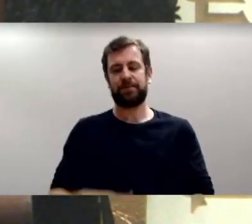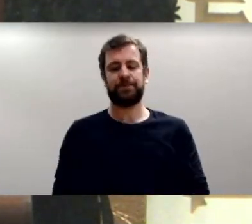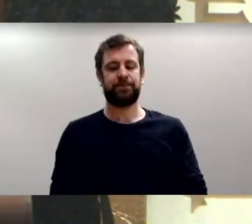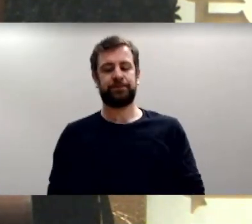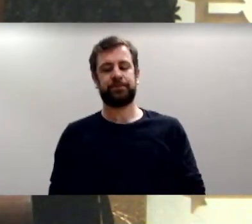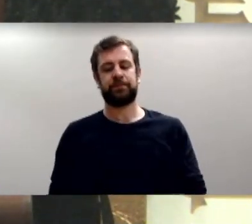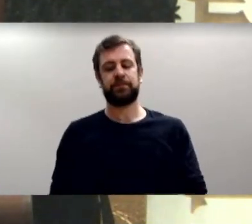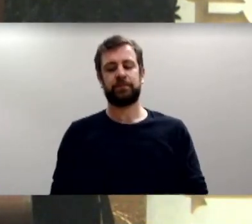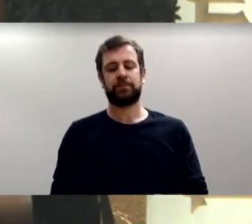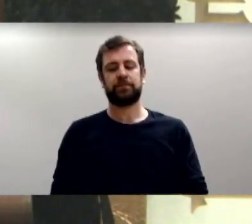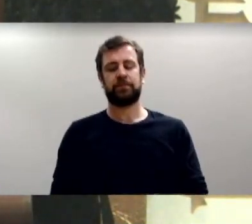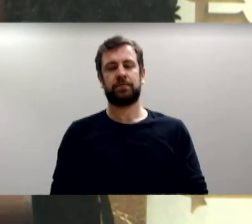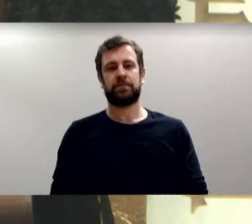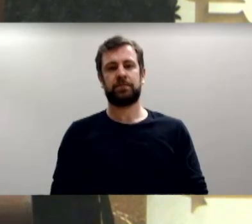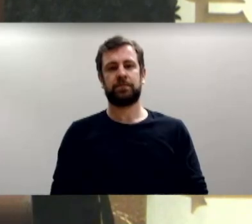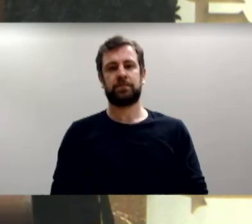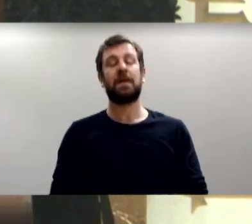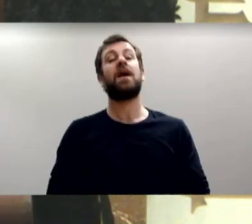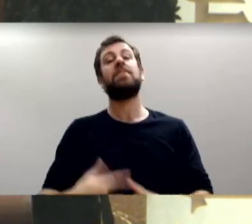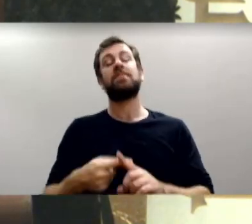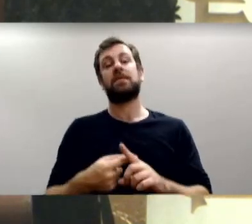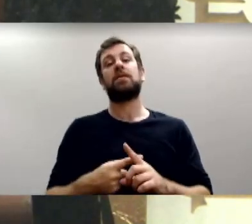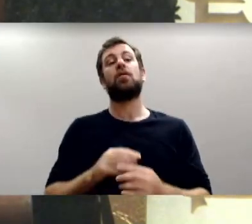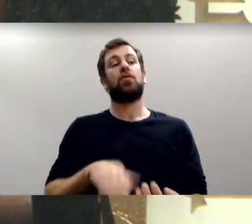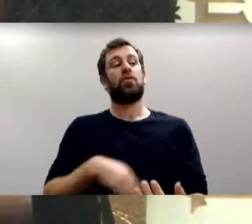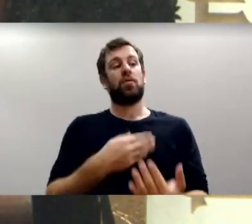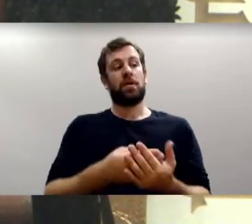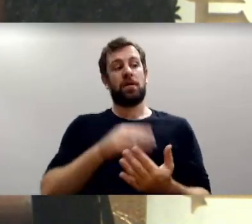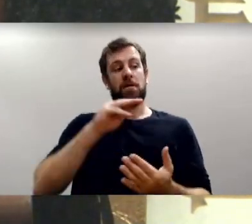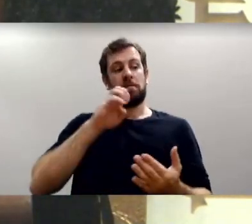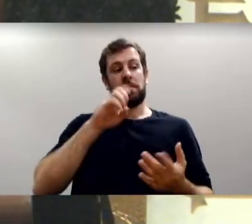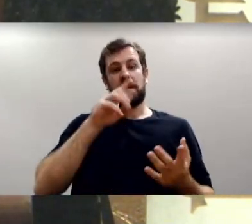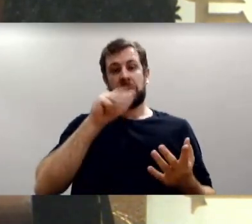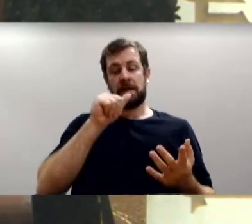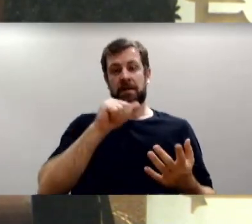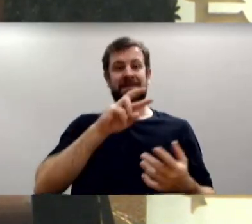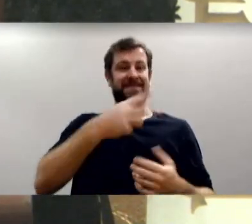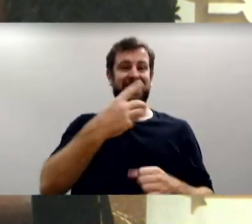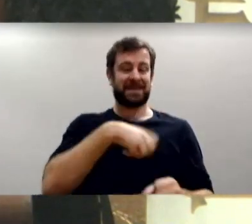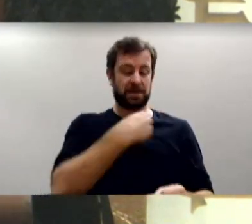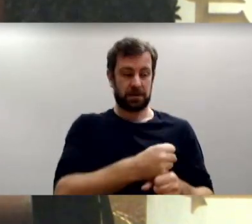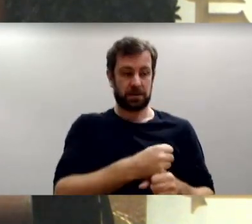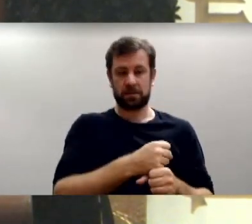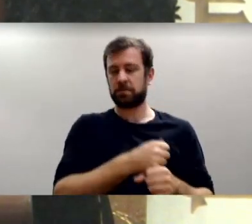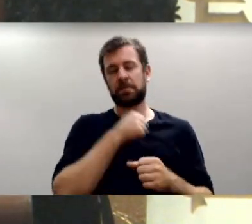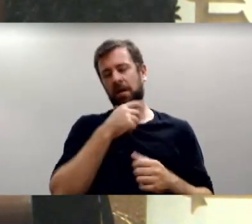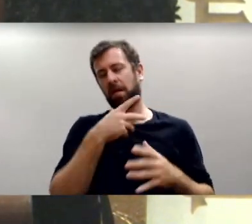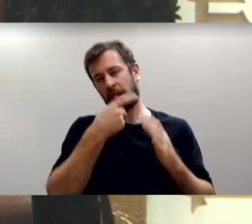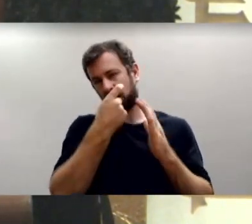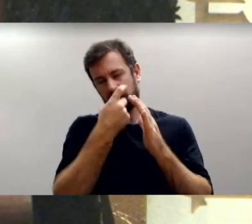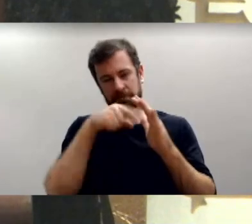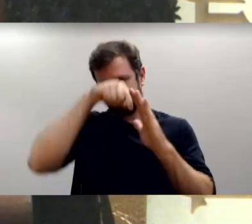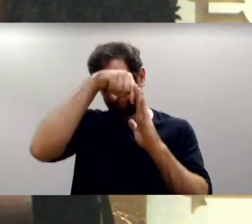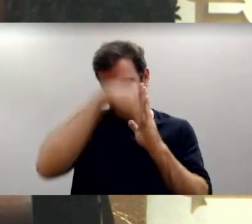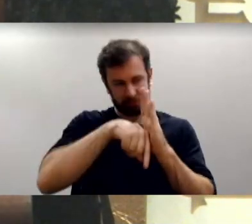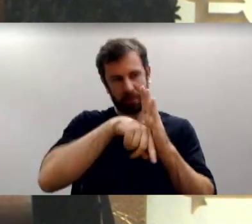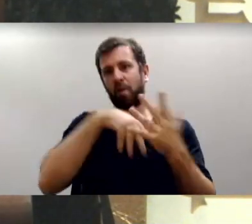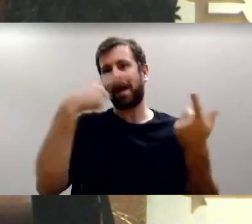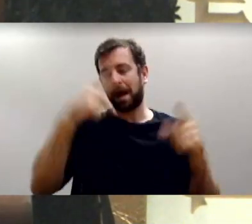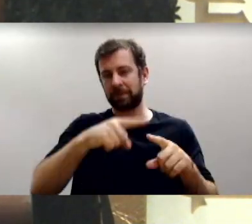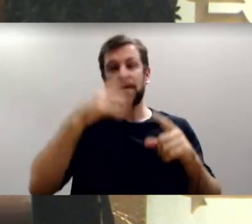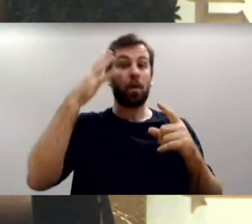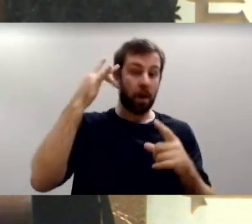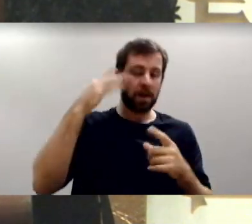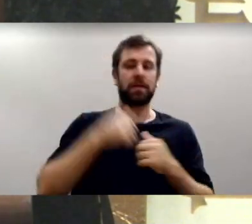Then he comes to Medina in the second year. I don't want to go into details of what happened and why. In